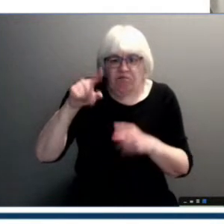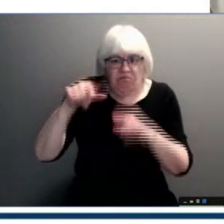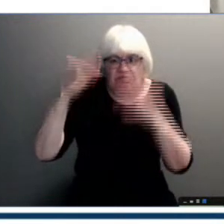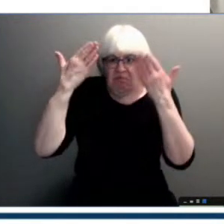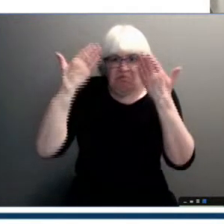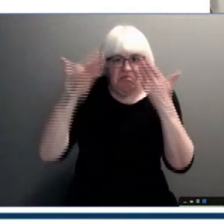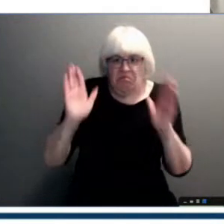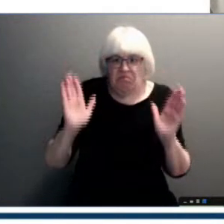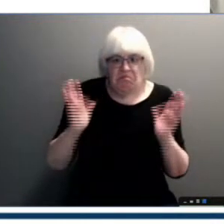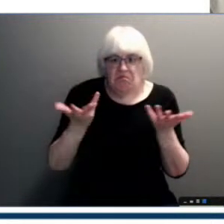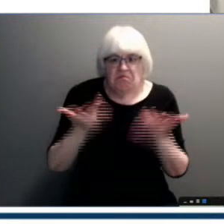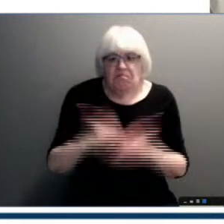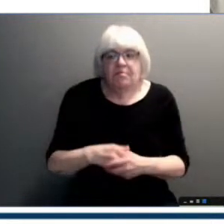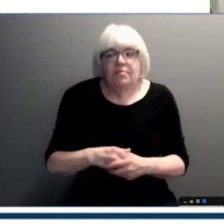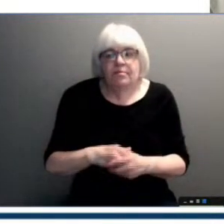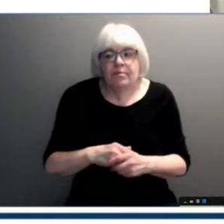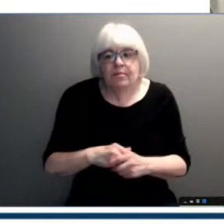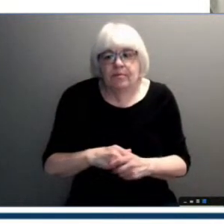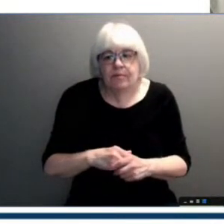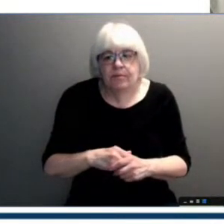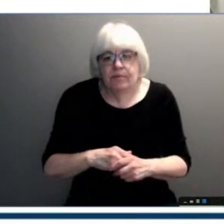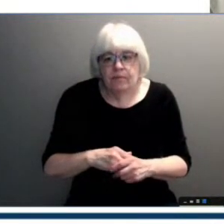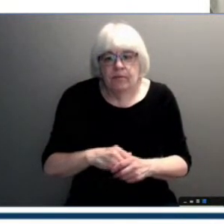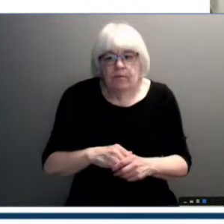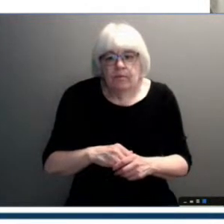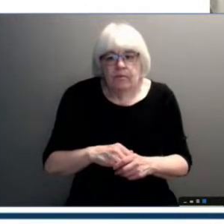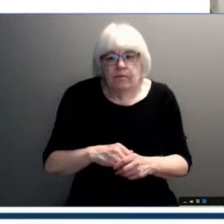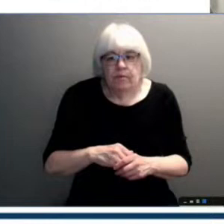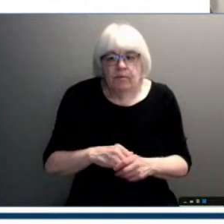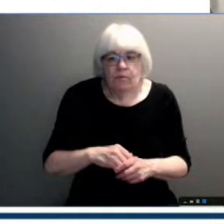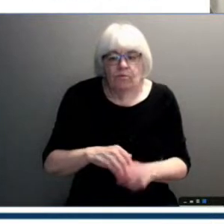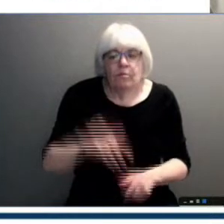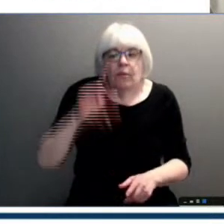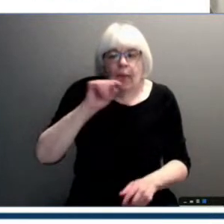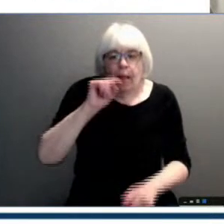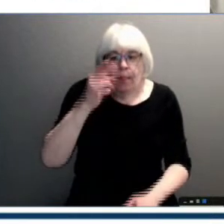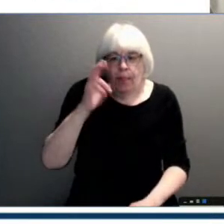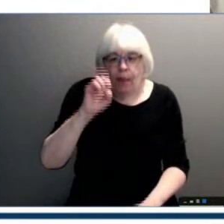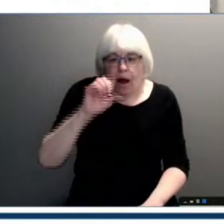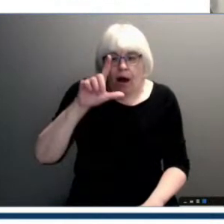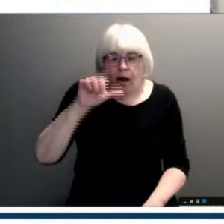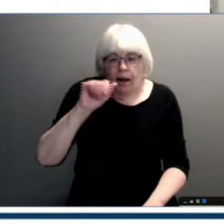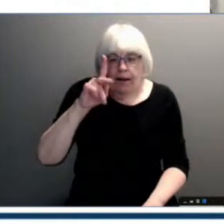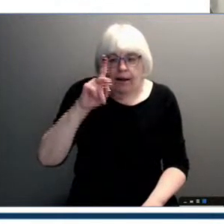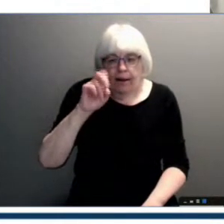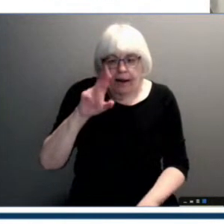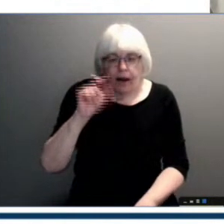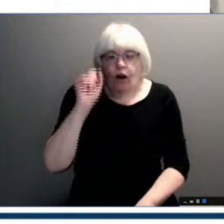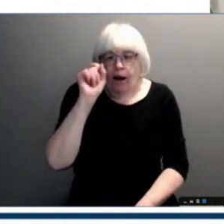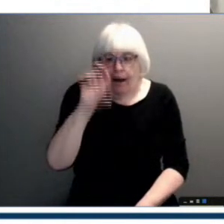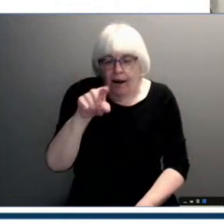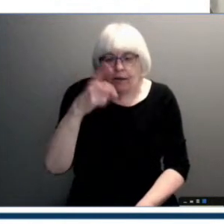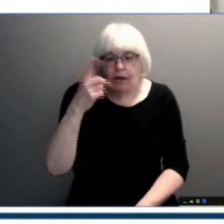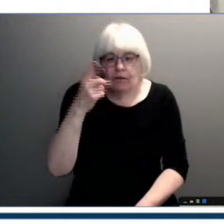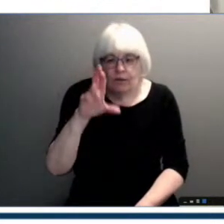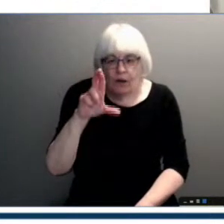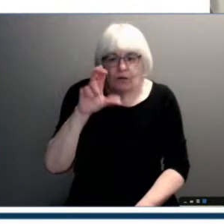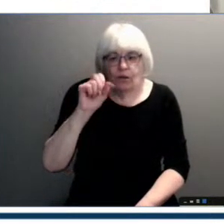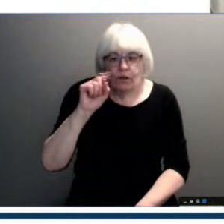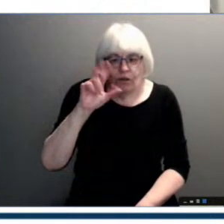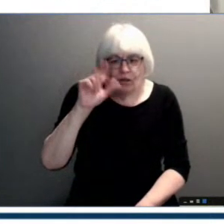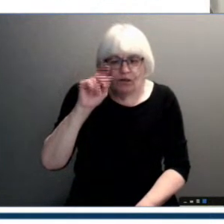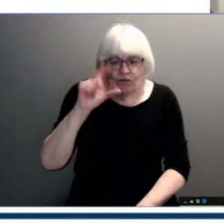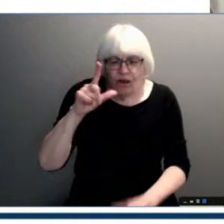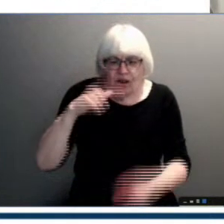Hi, this question's for Dr. Strang. Realizing this has been going on for almost 2 years, realistically, what is